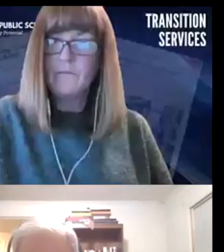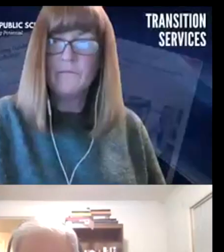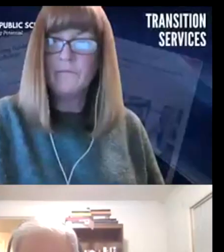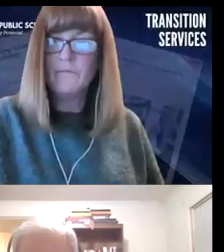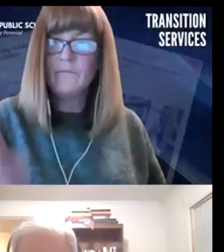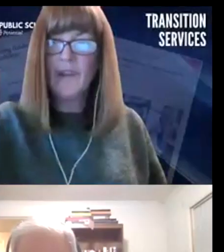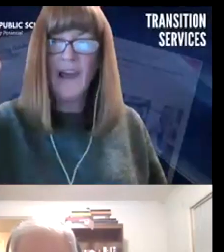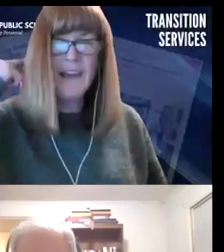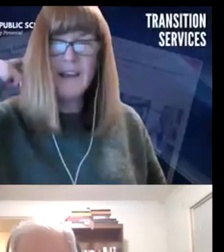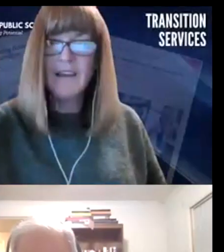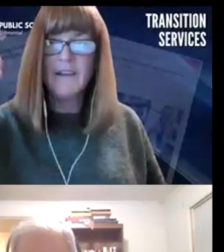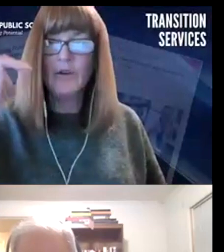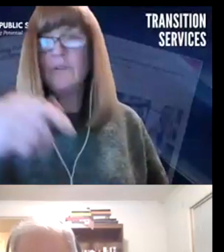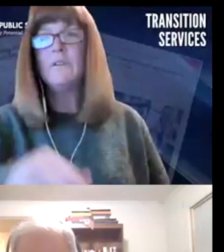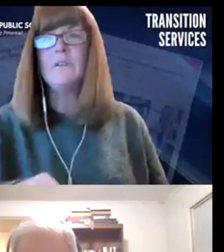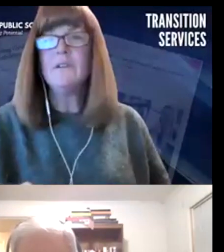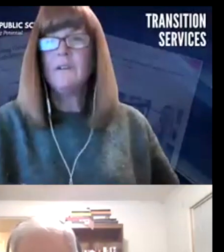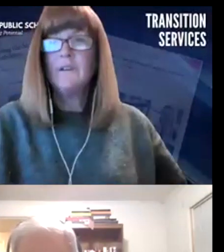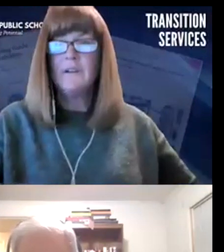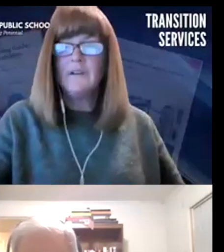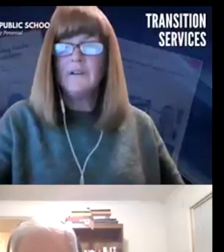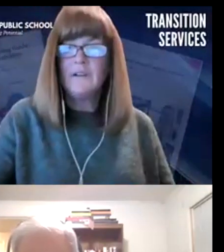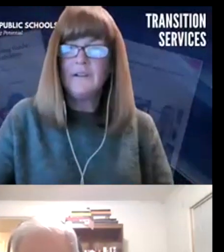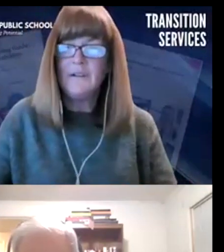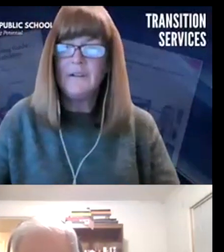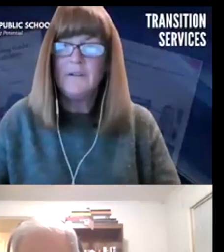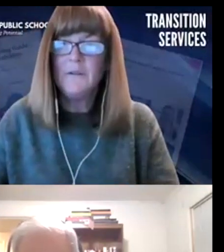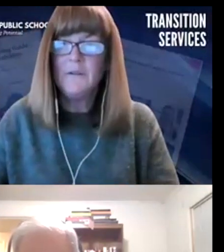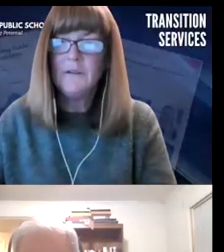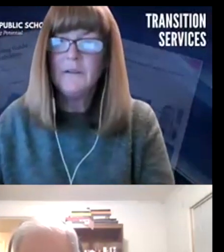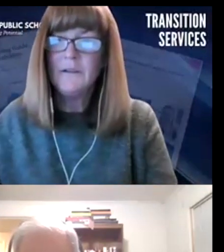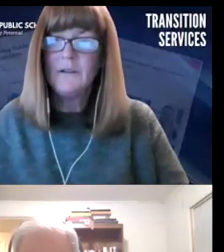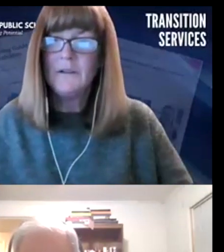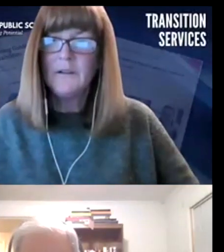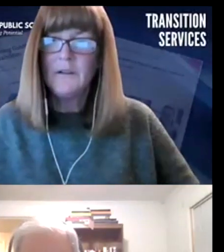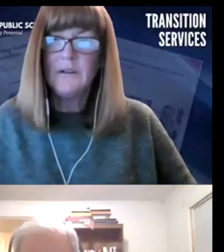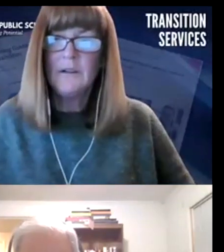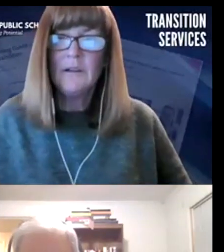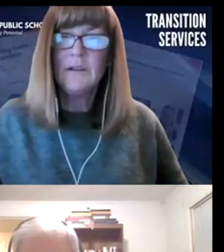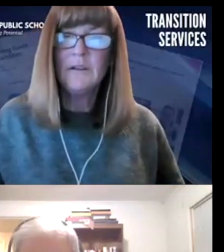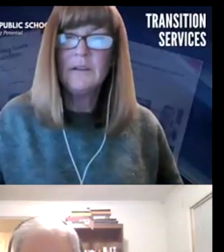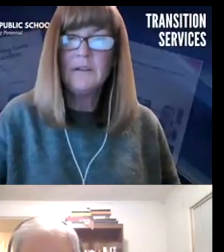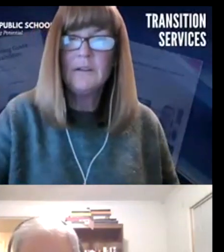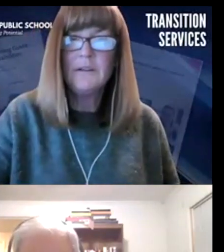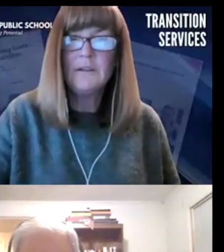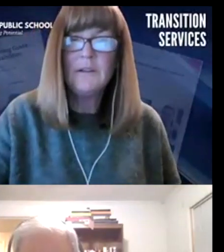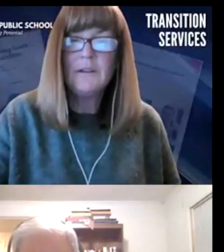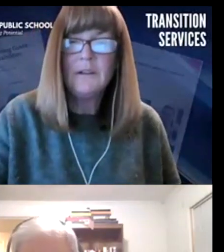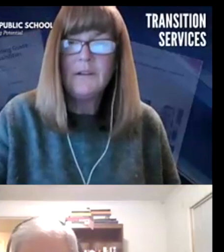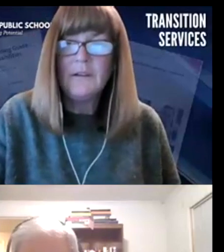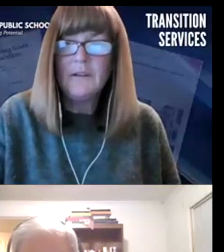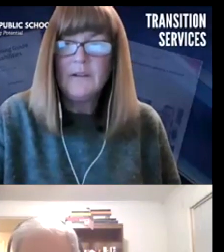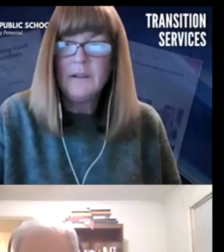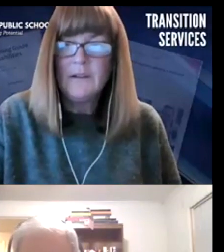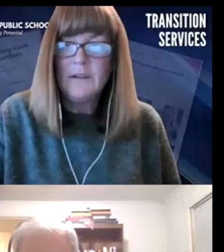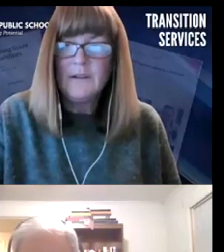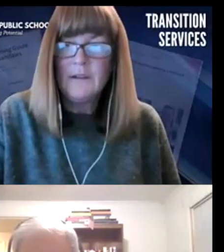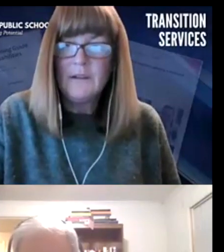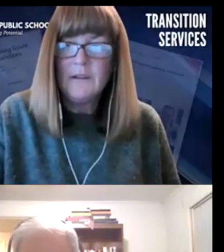And there are three options: English, Chinese, which is actually Amharic, and Spanish. Thank